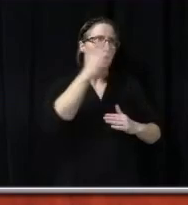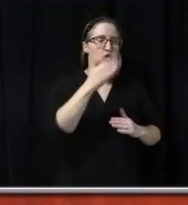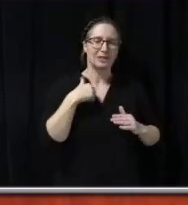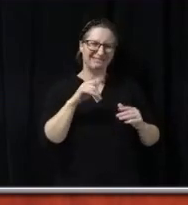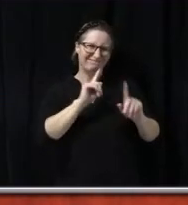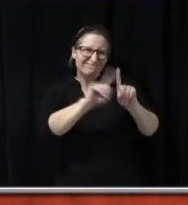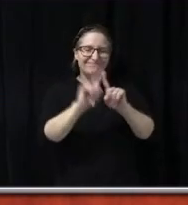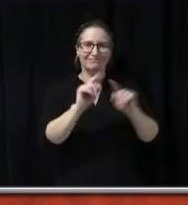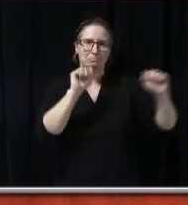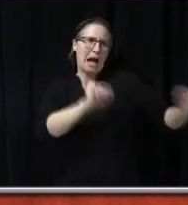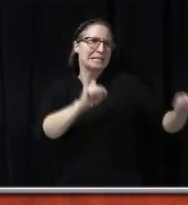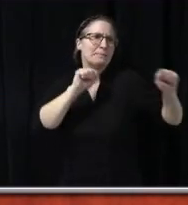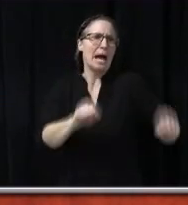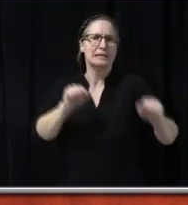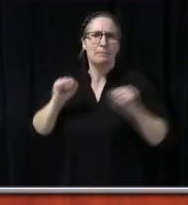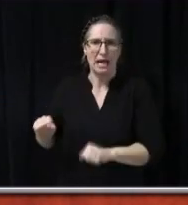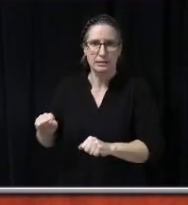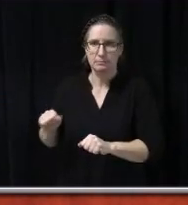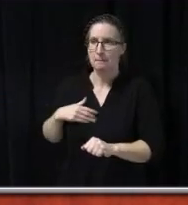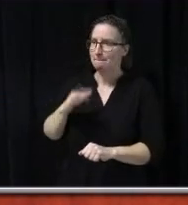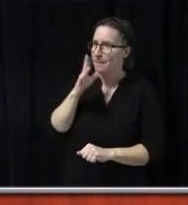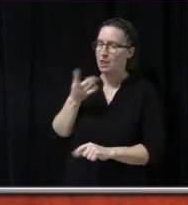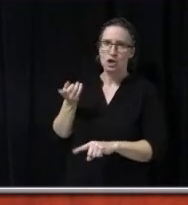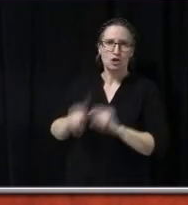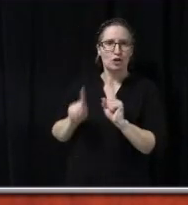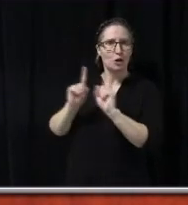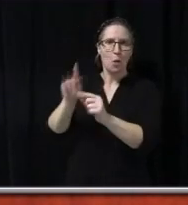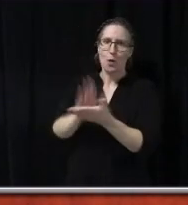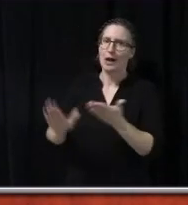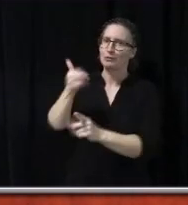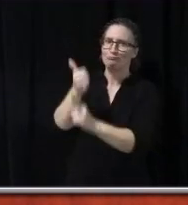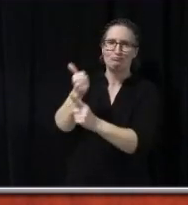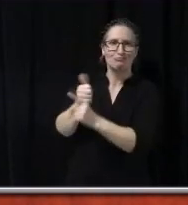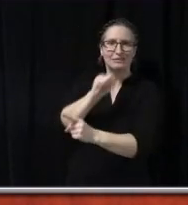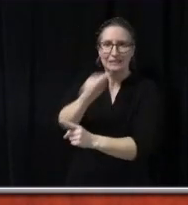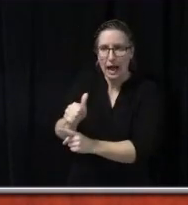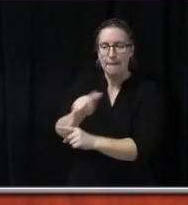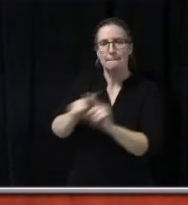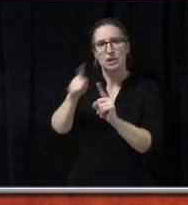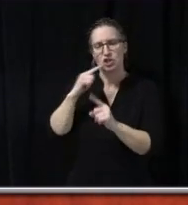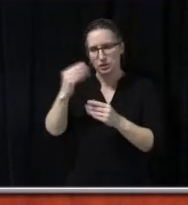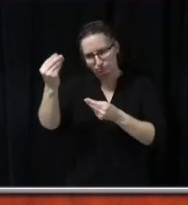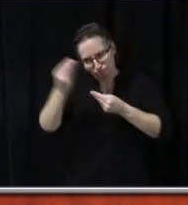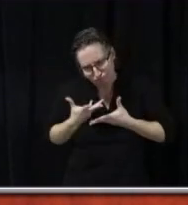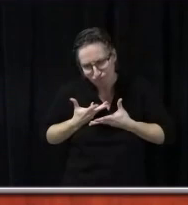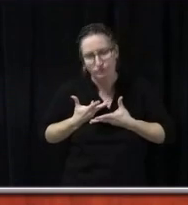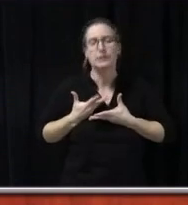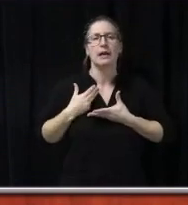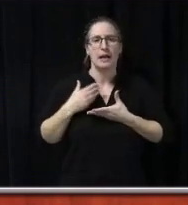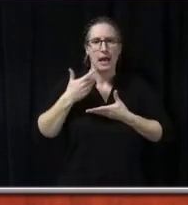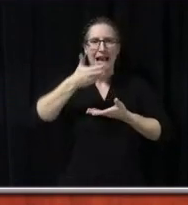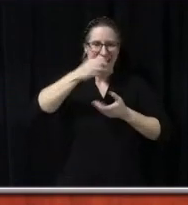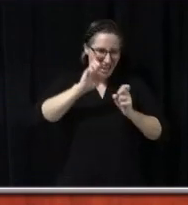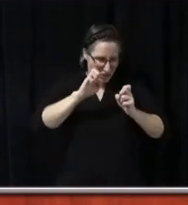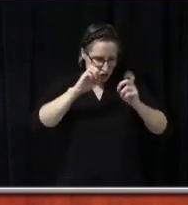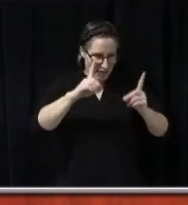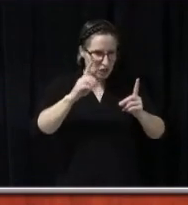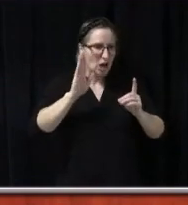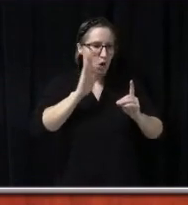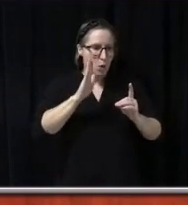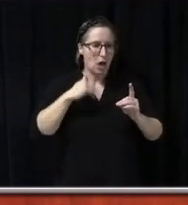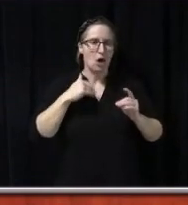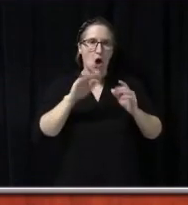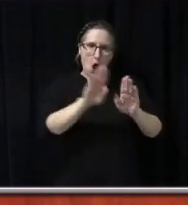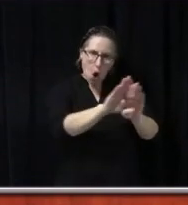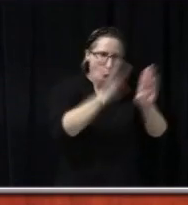possibilities. She was not able to attend college herself, but she instilled in me the belief that education would unlock